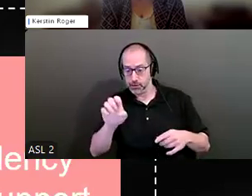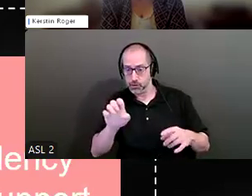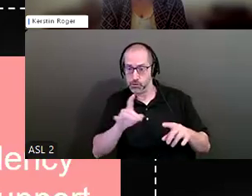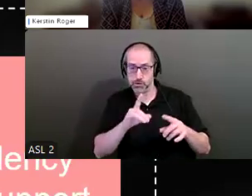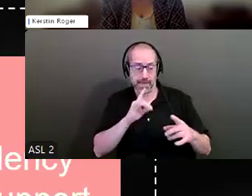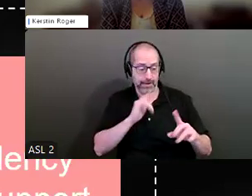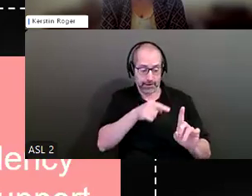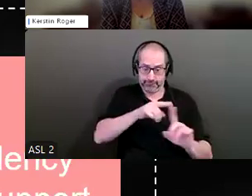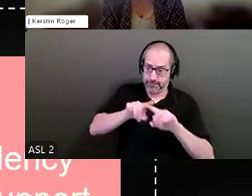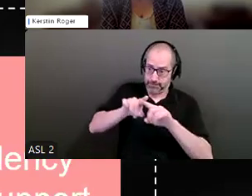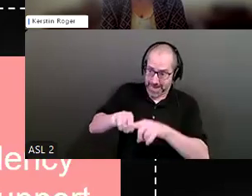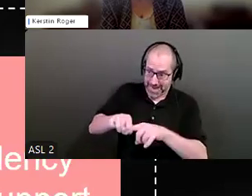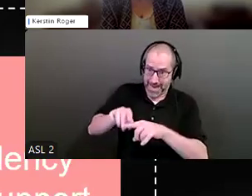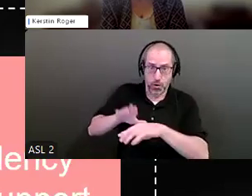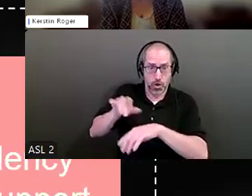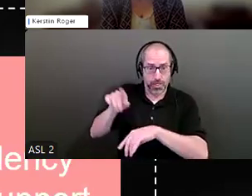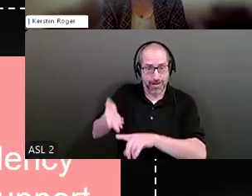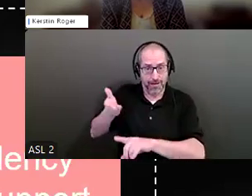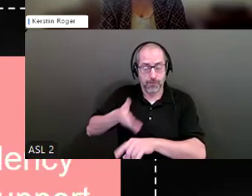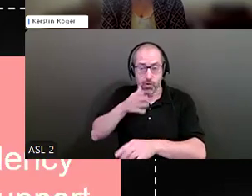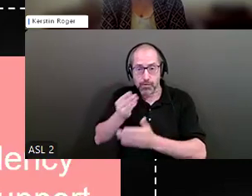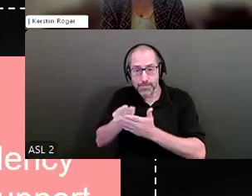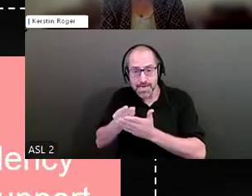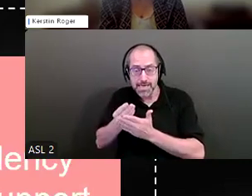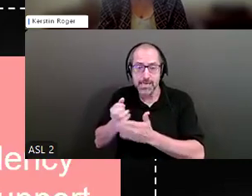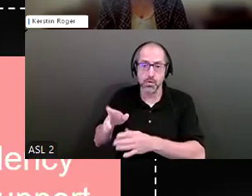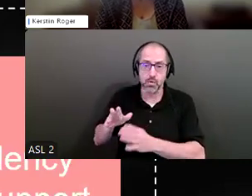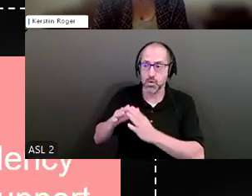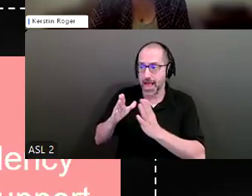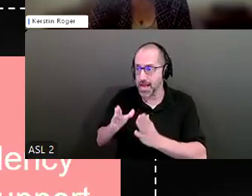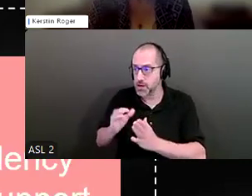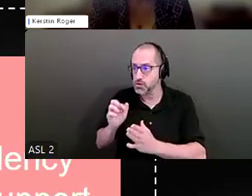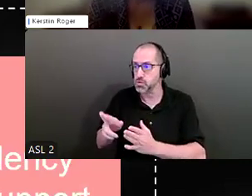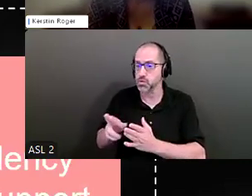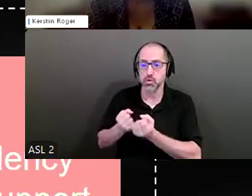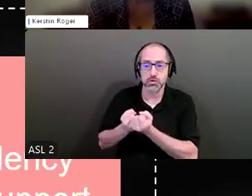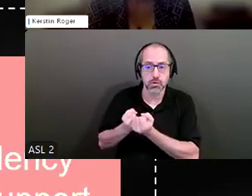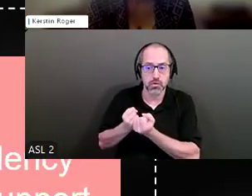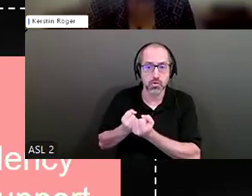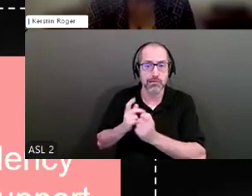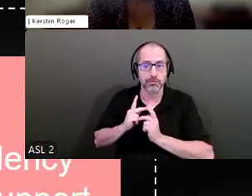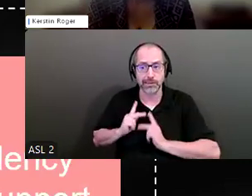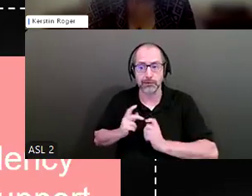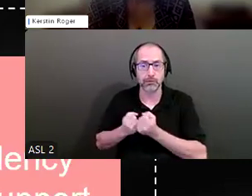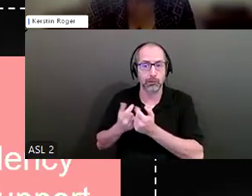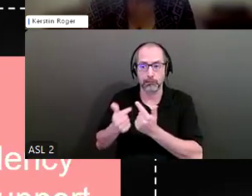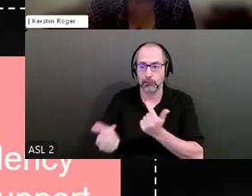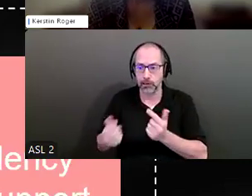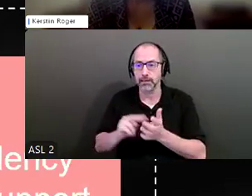emotional support, financial support, housing, or other forms of assistance, that places the older adult at greater